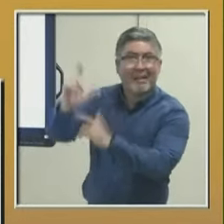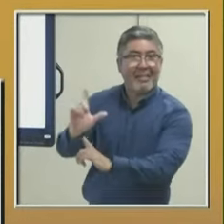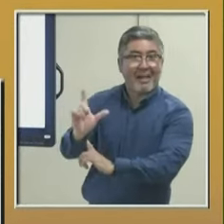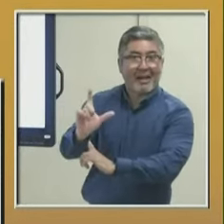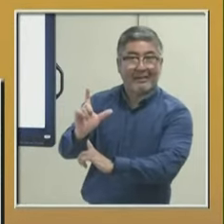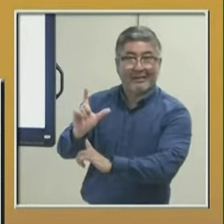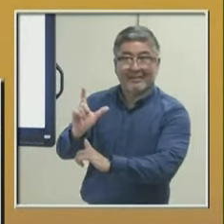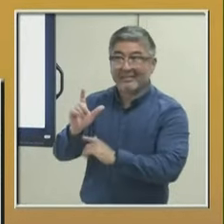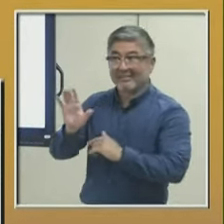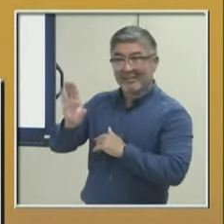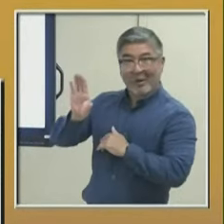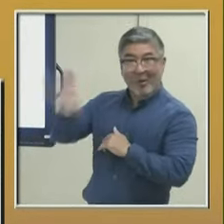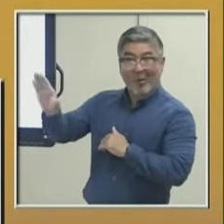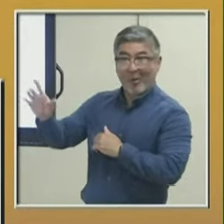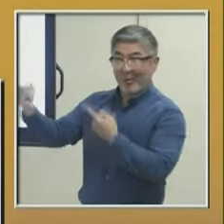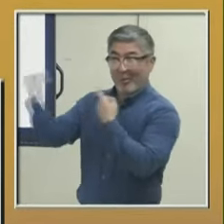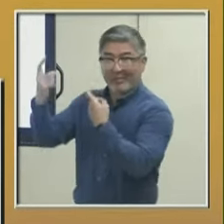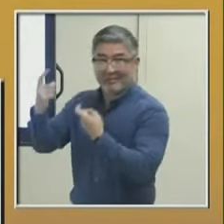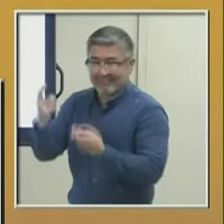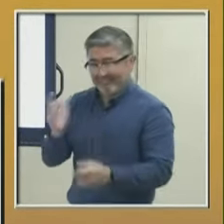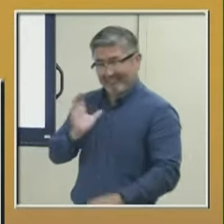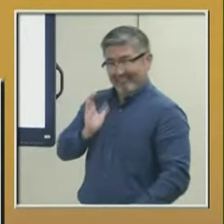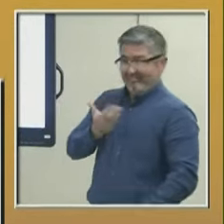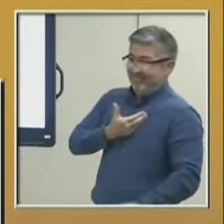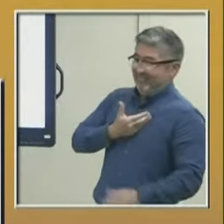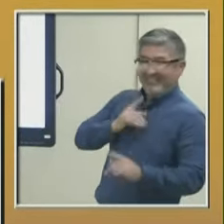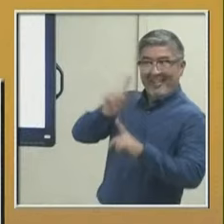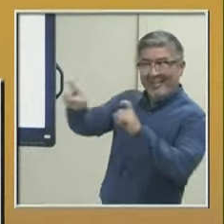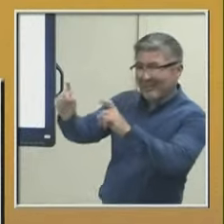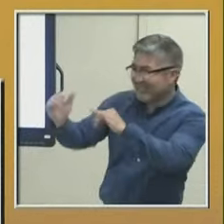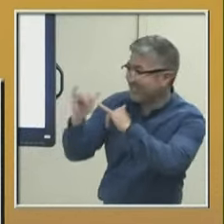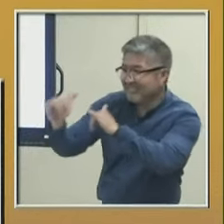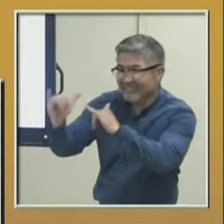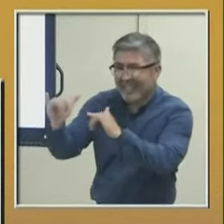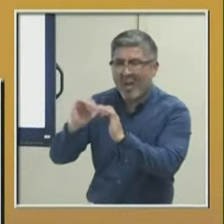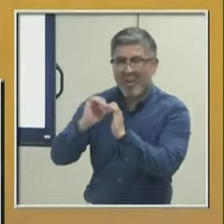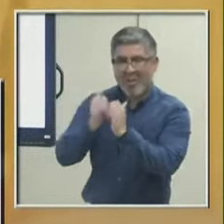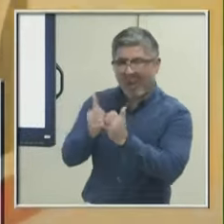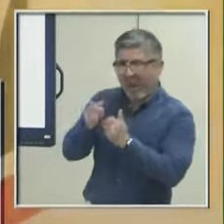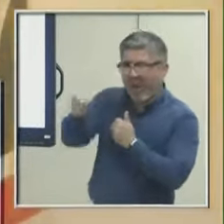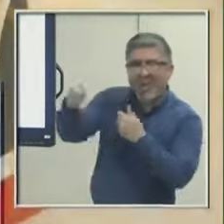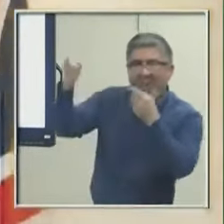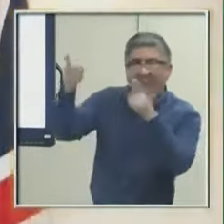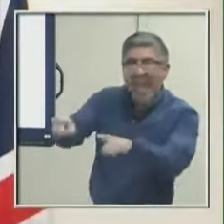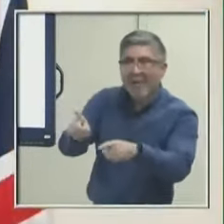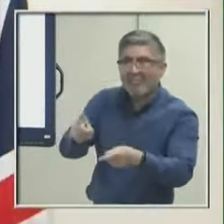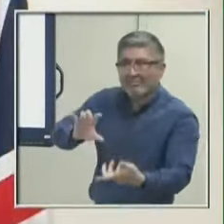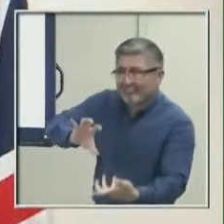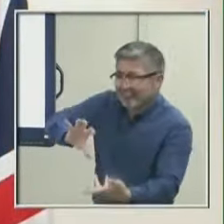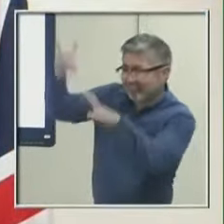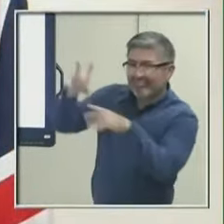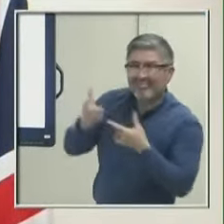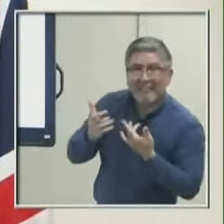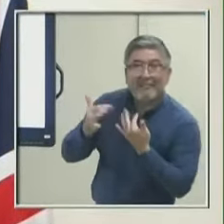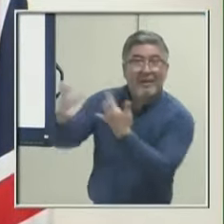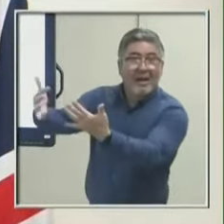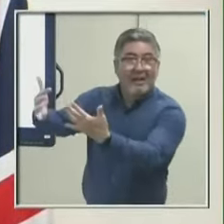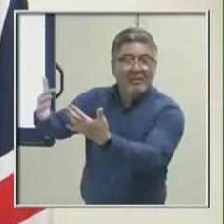she had. How is it possible that something like this could happen? So we were very interested following the